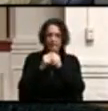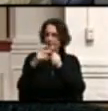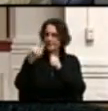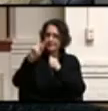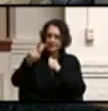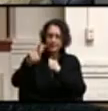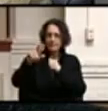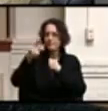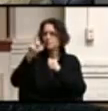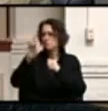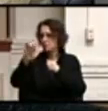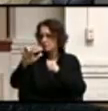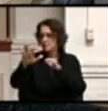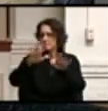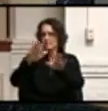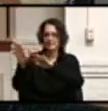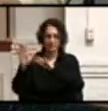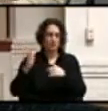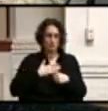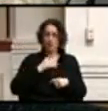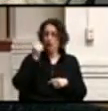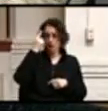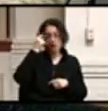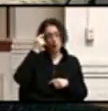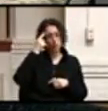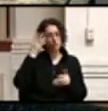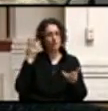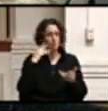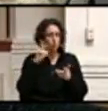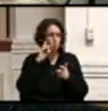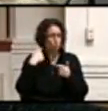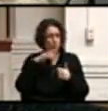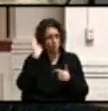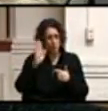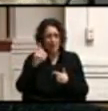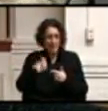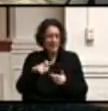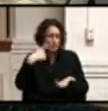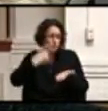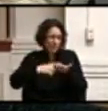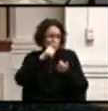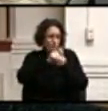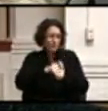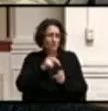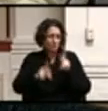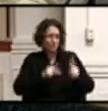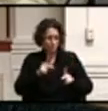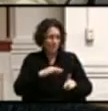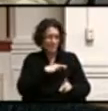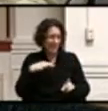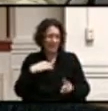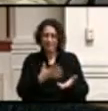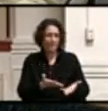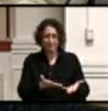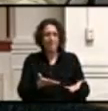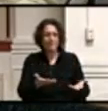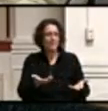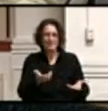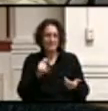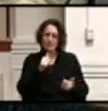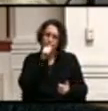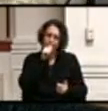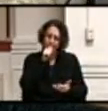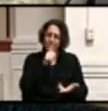I understand the types of discussions we'd be having. But I